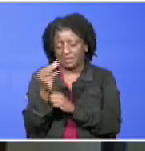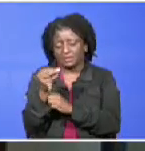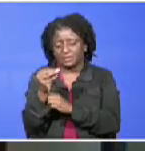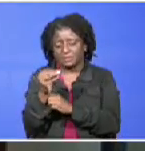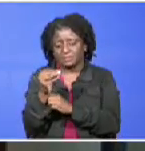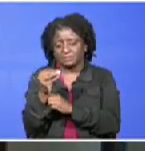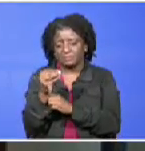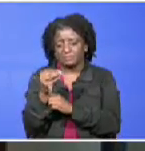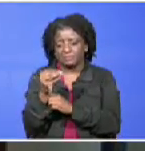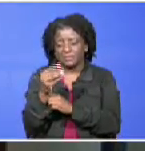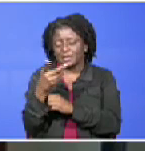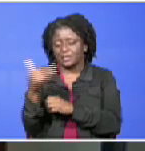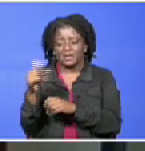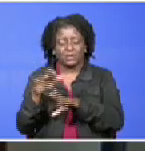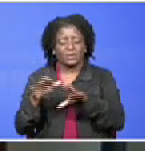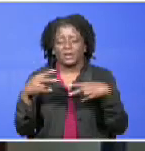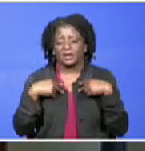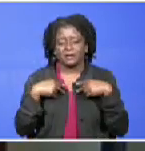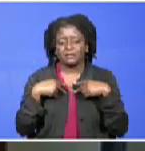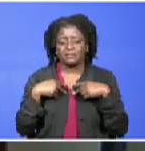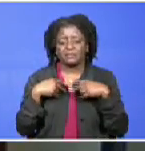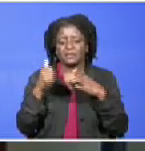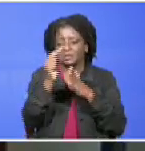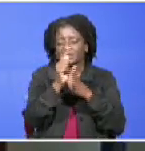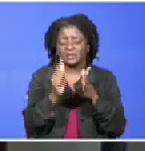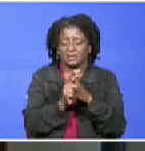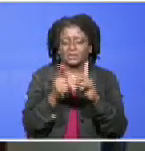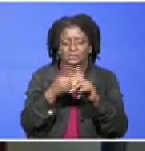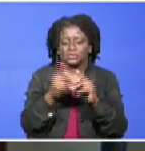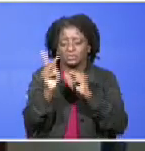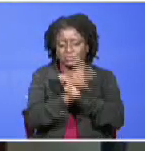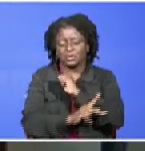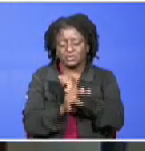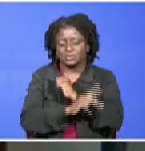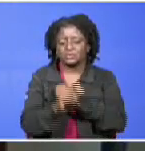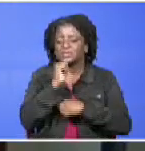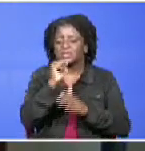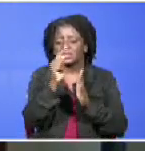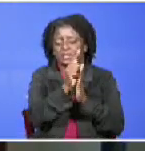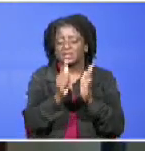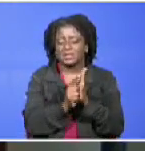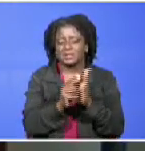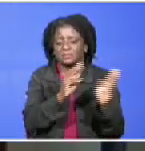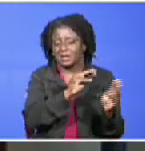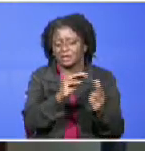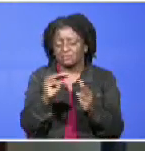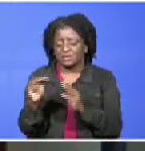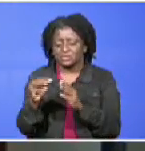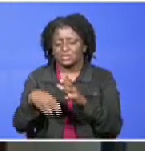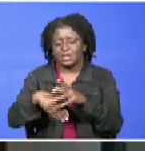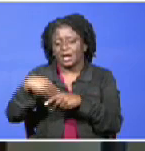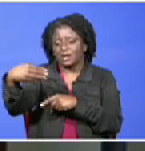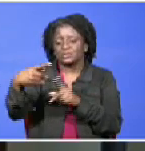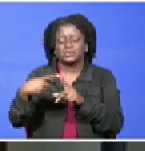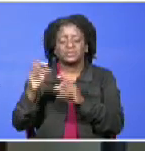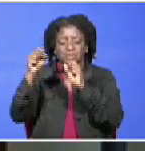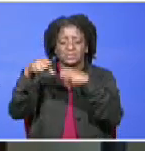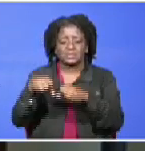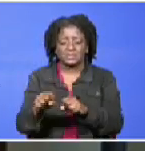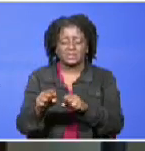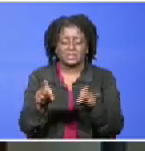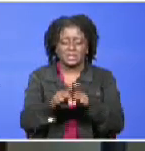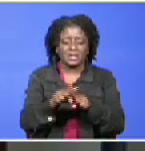platform to prosecute illegal migration further out at sea as we do in the Royal Bahamas Defense Force. And so it would be